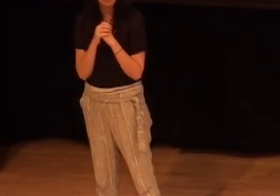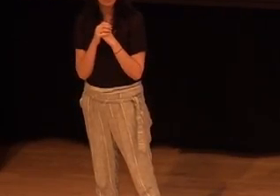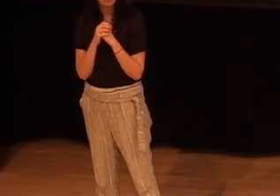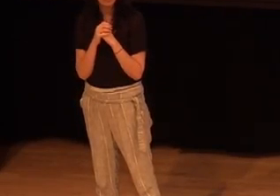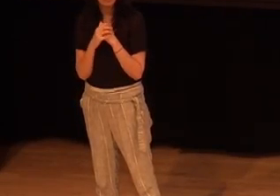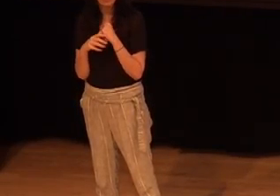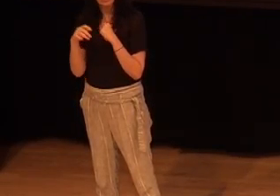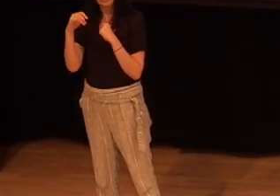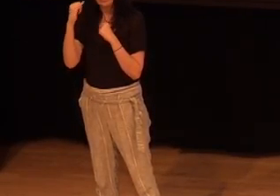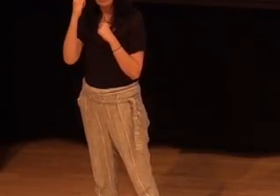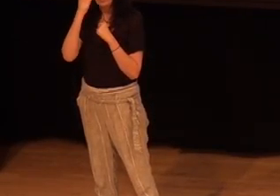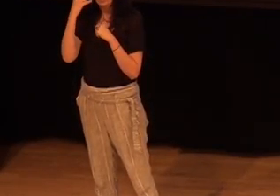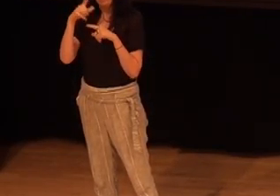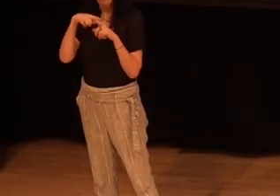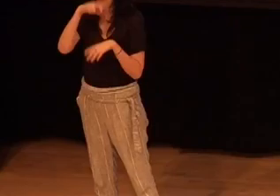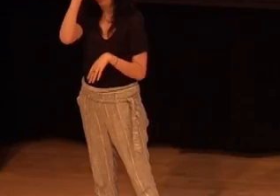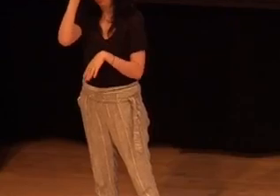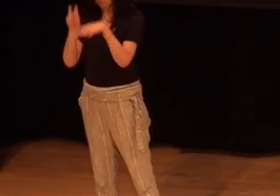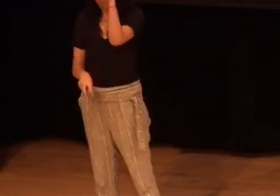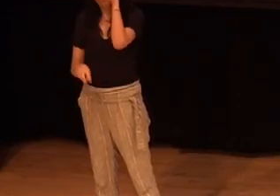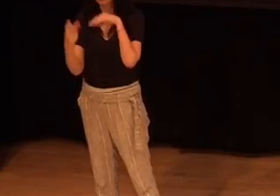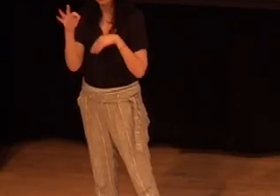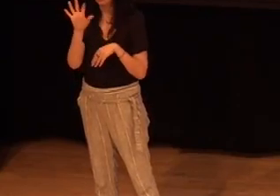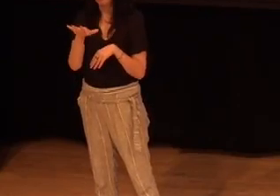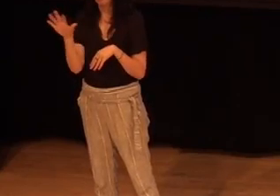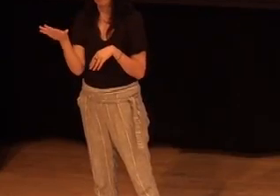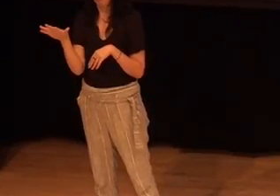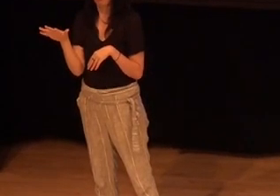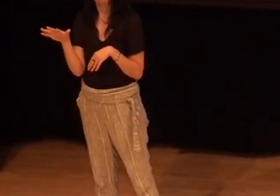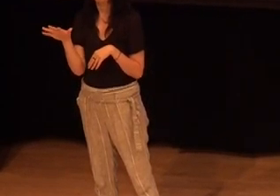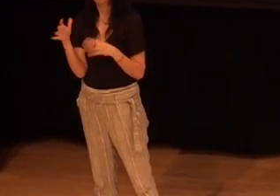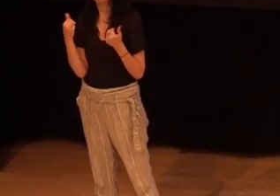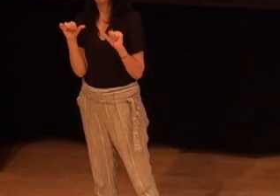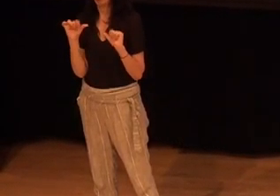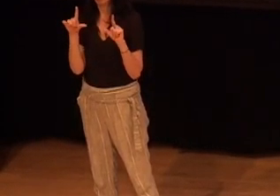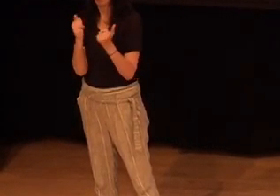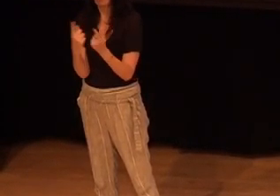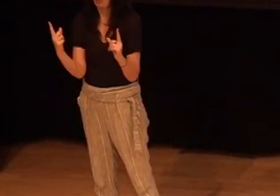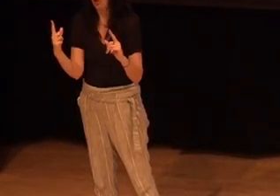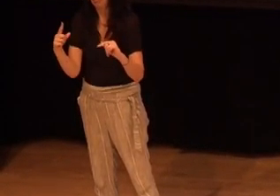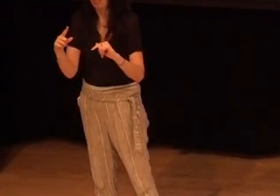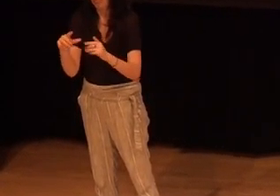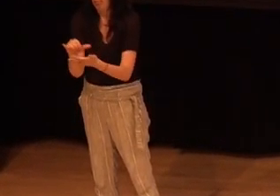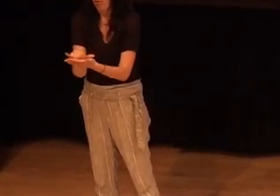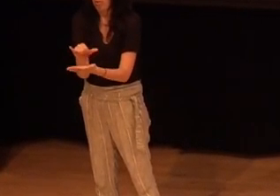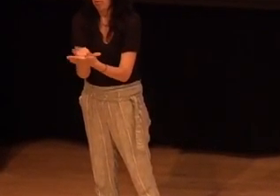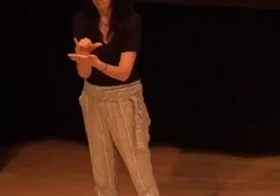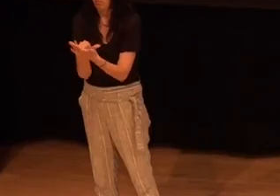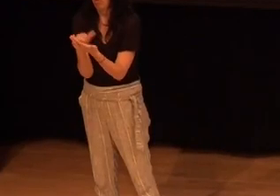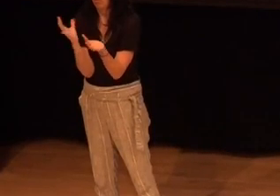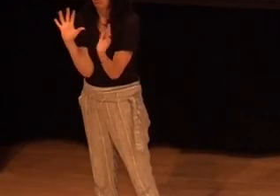of 1955, I would defy you to get anywhere. And by contrast